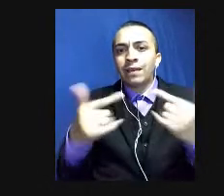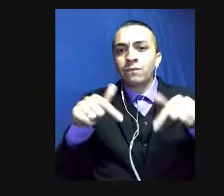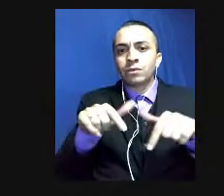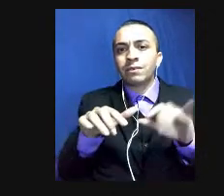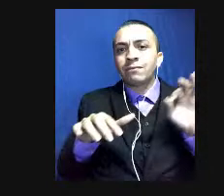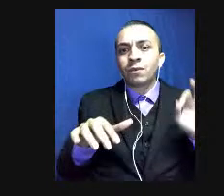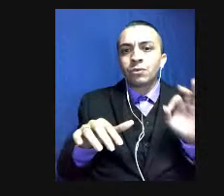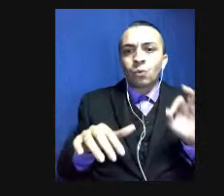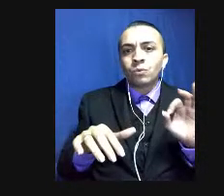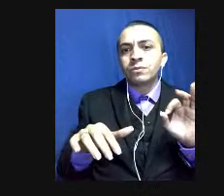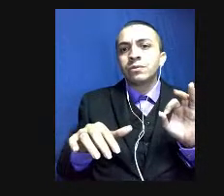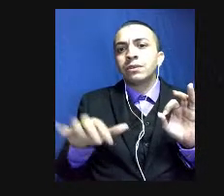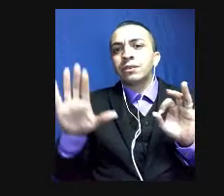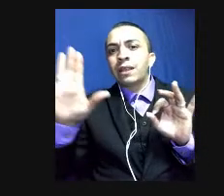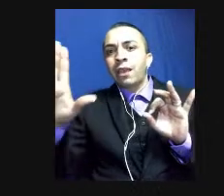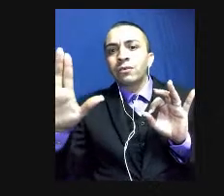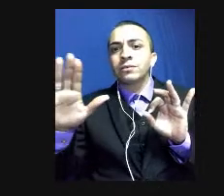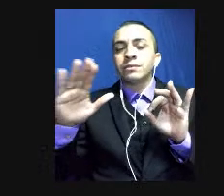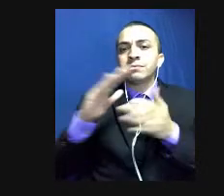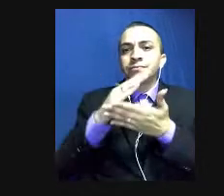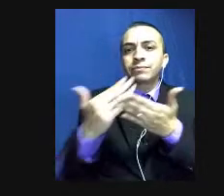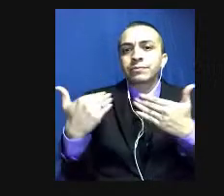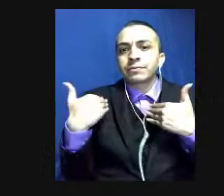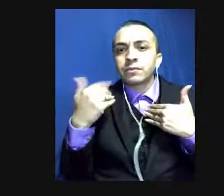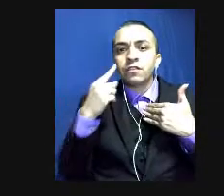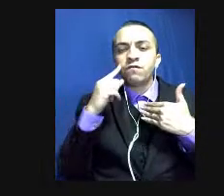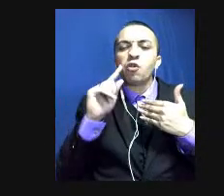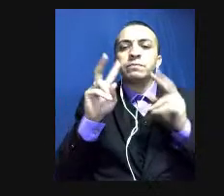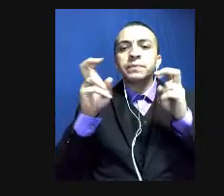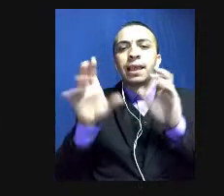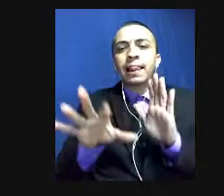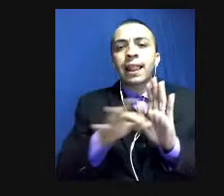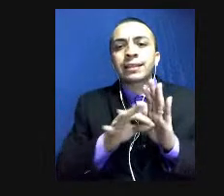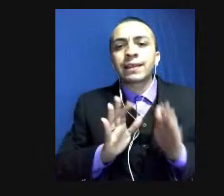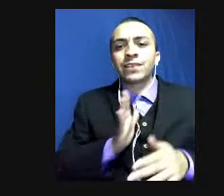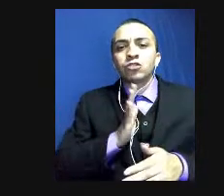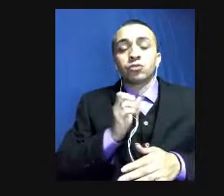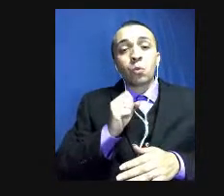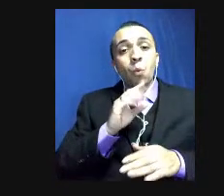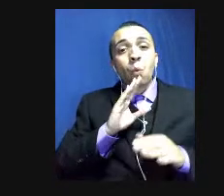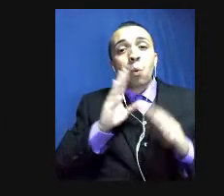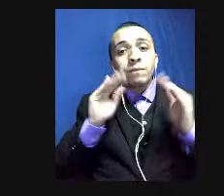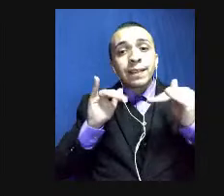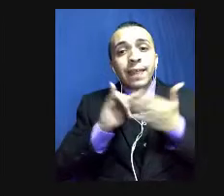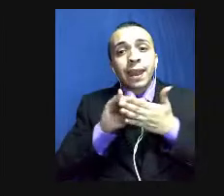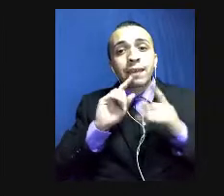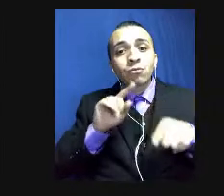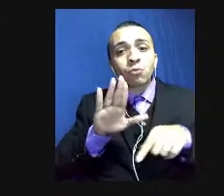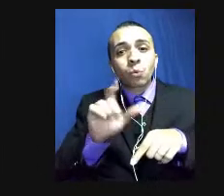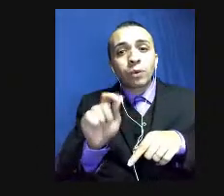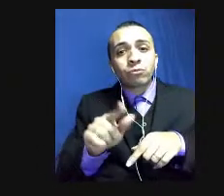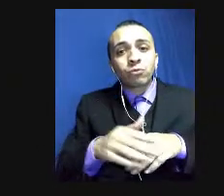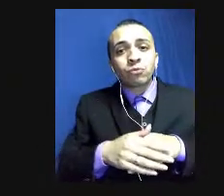and Madera County side as far as elected officials go. So hopefully that answers your question.